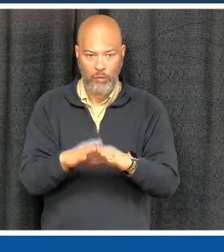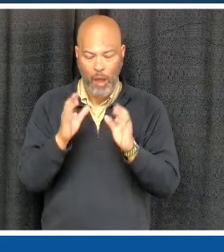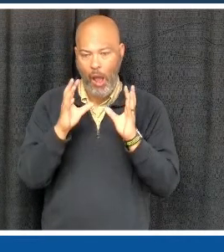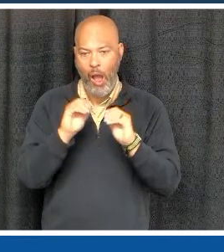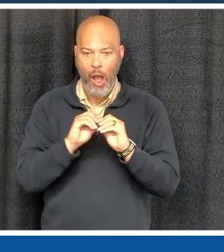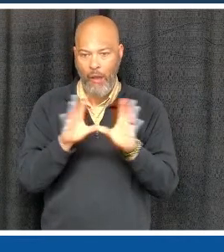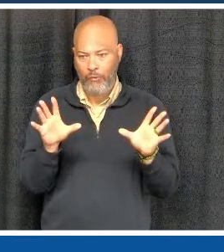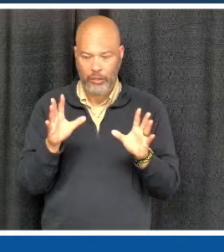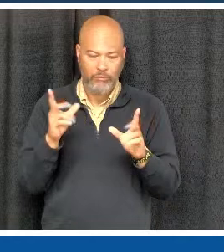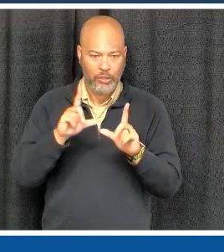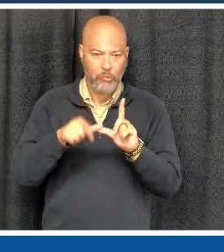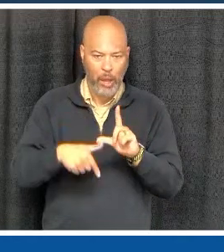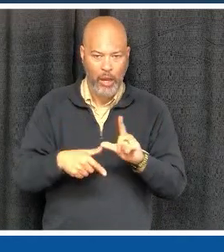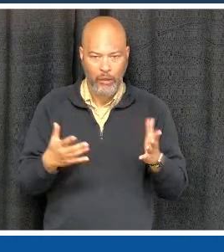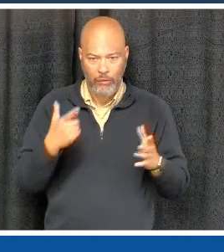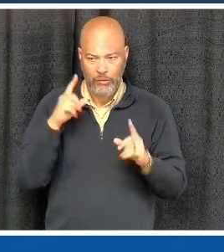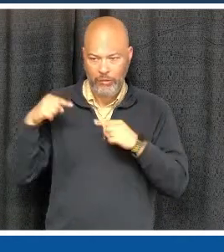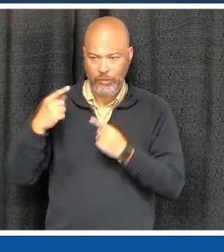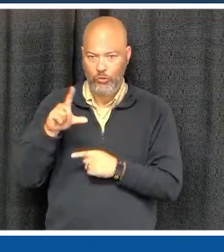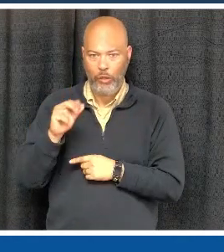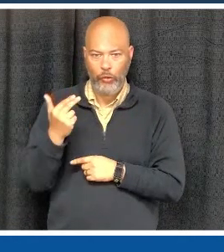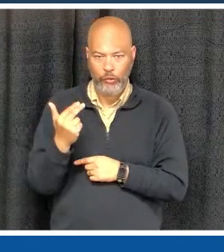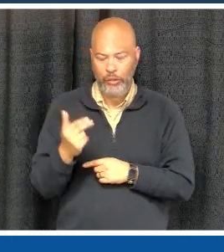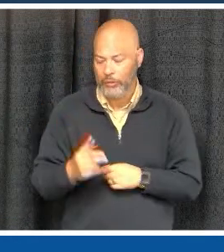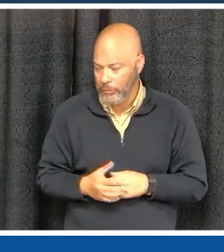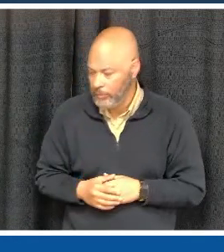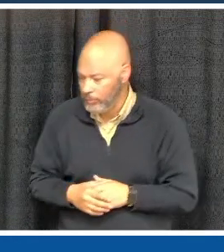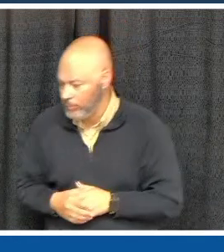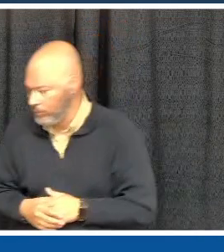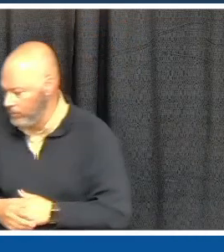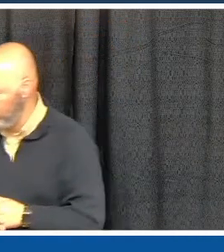since expired since 2013. Okay.